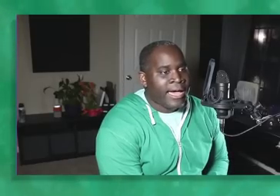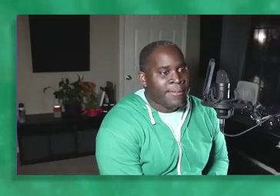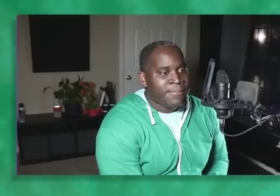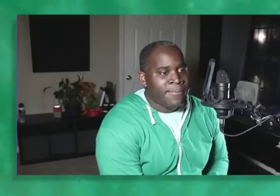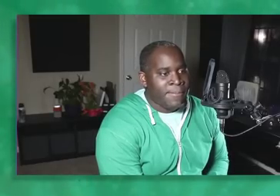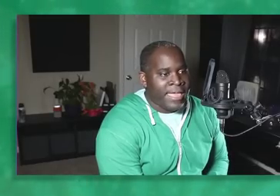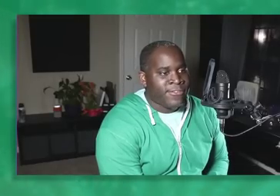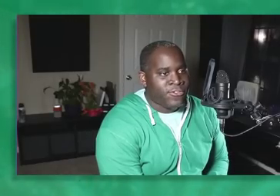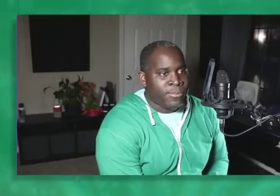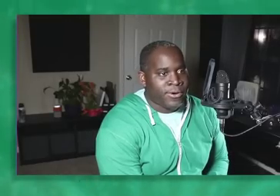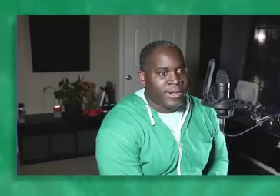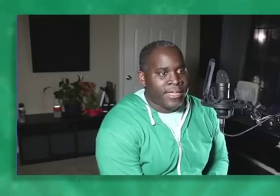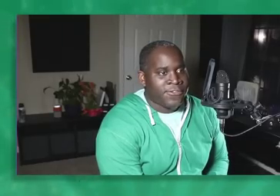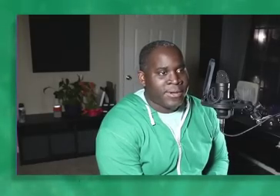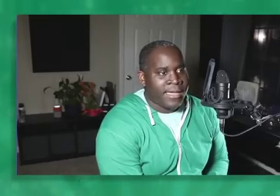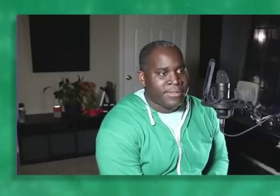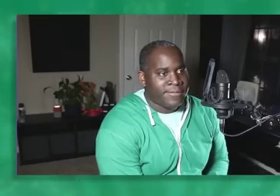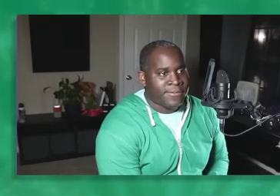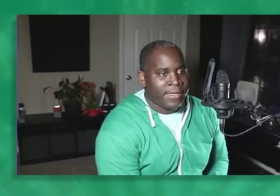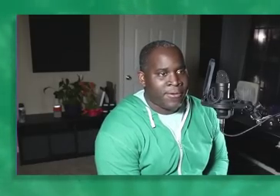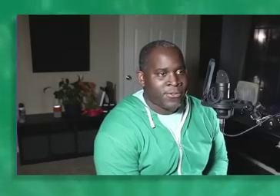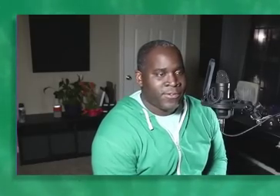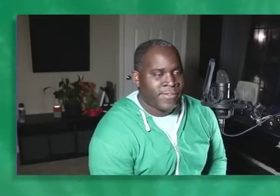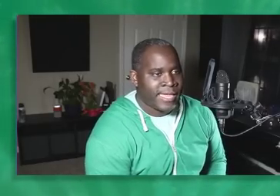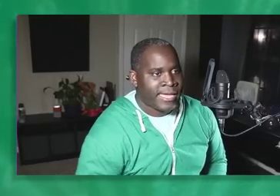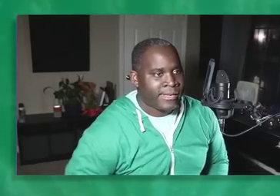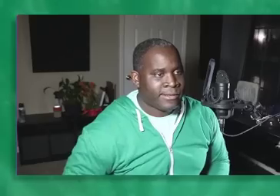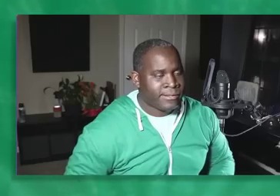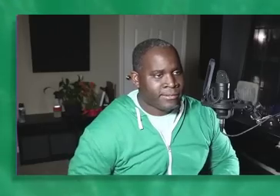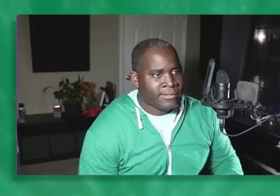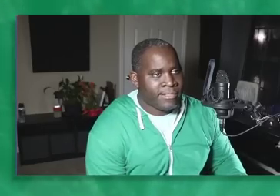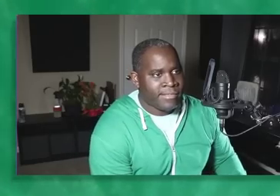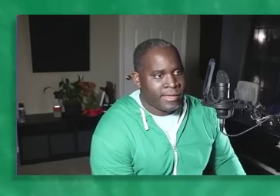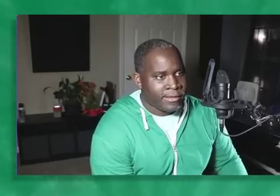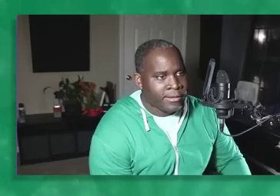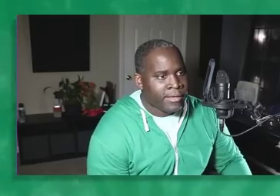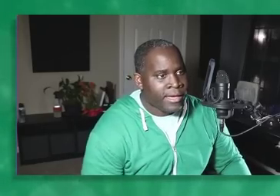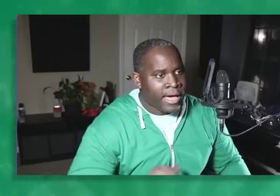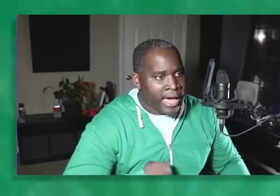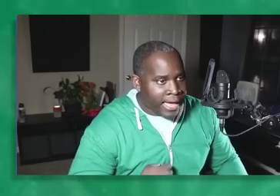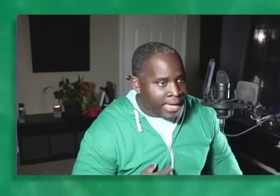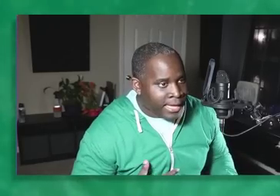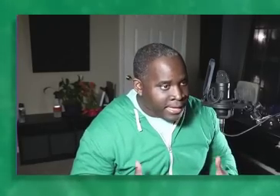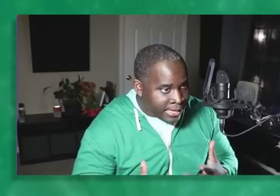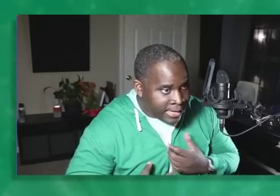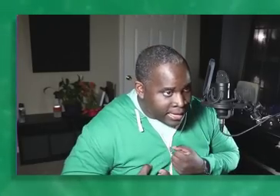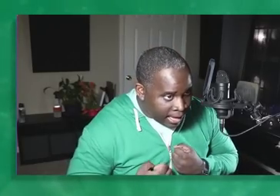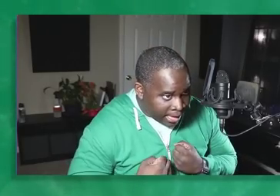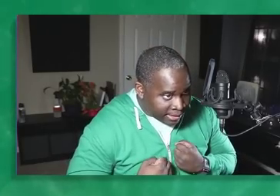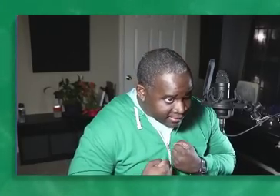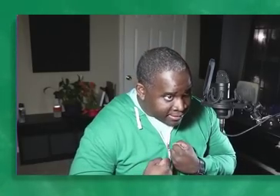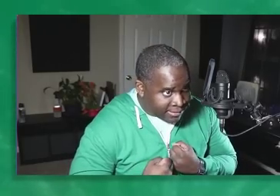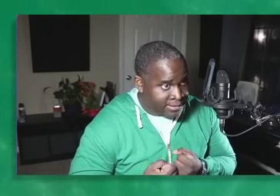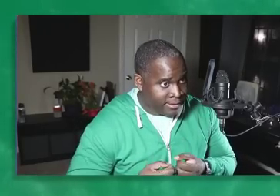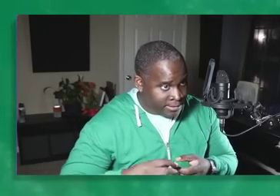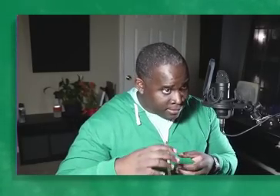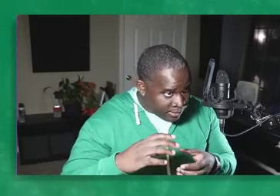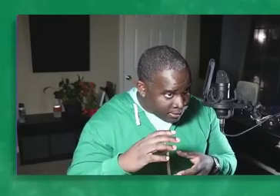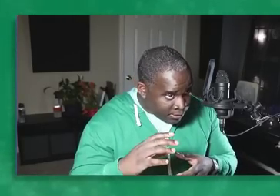I got message bird yesterday, I believe is how she's saying it. Let's see. I got